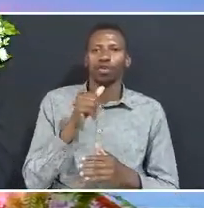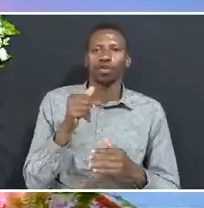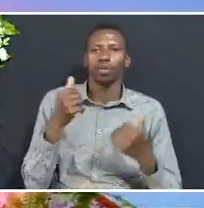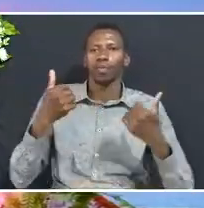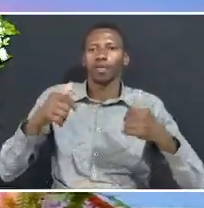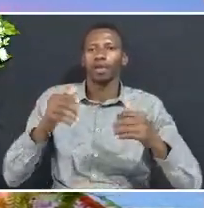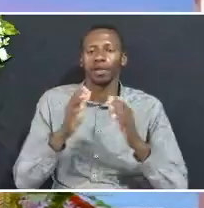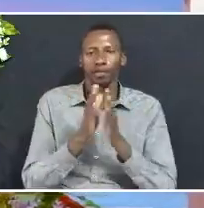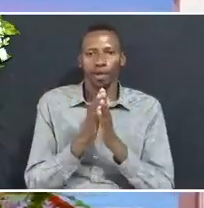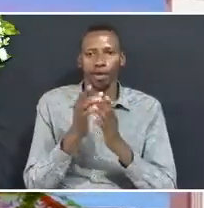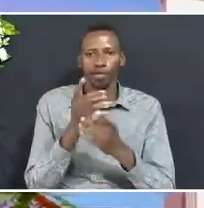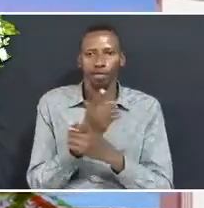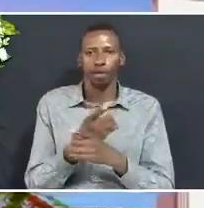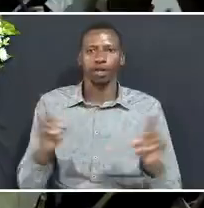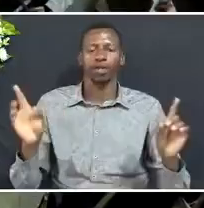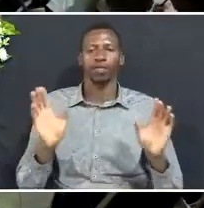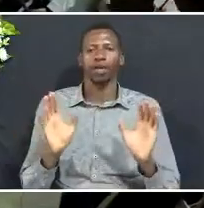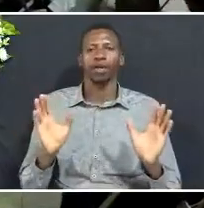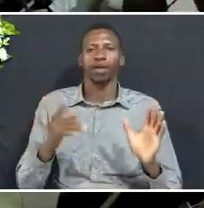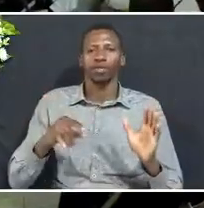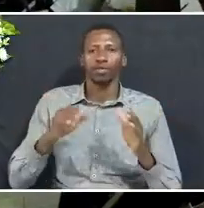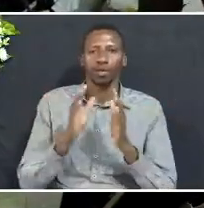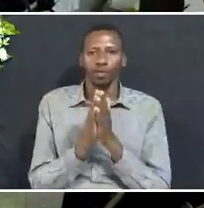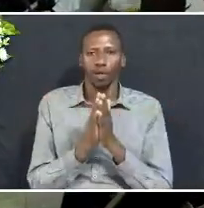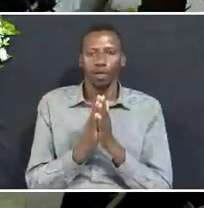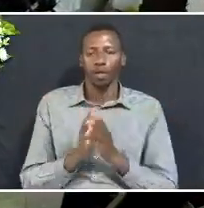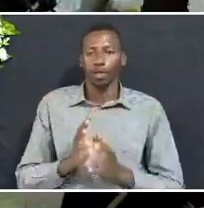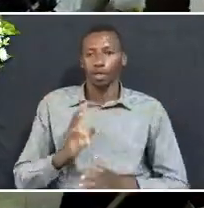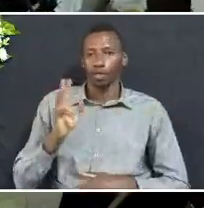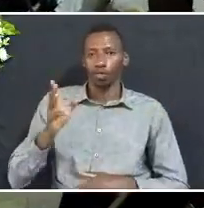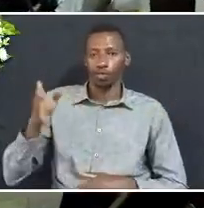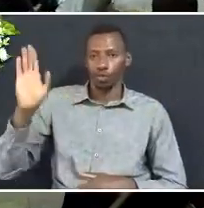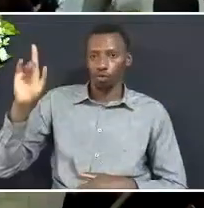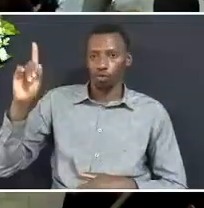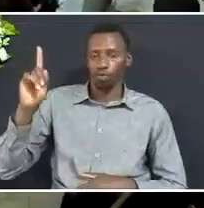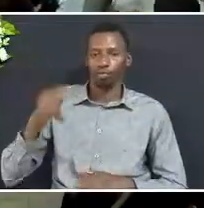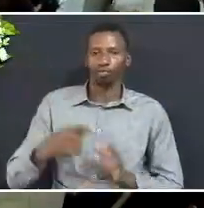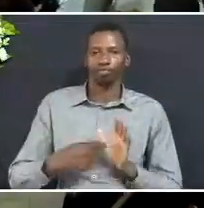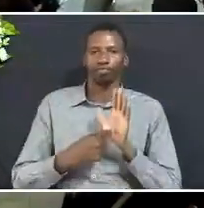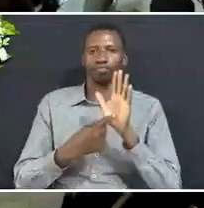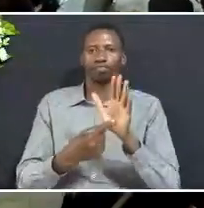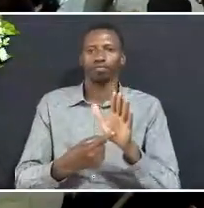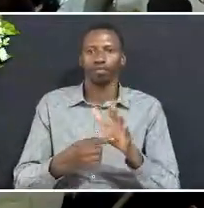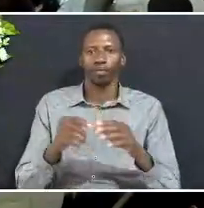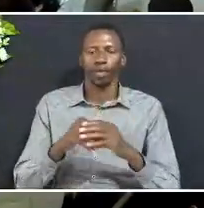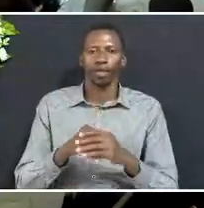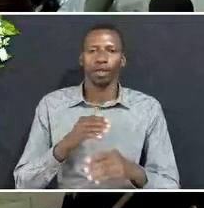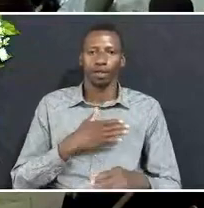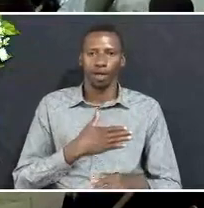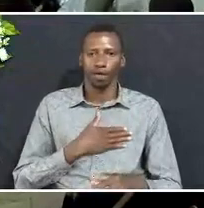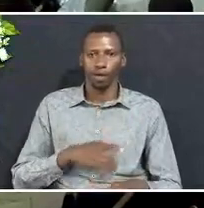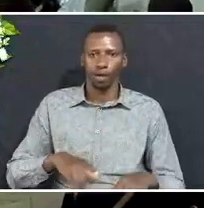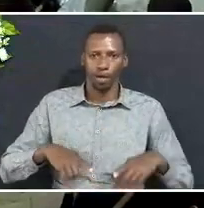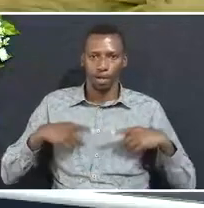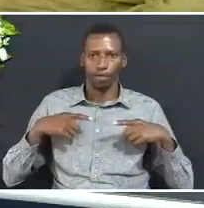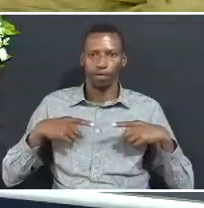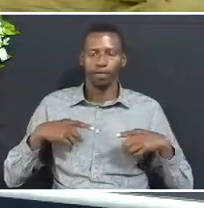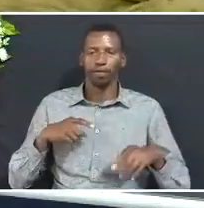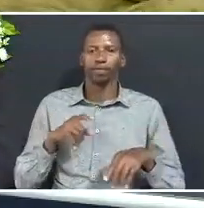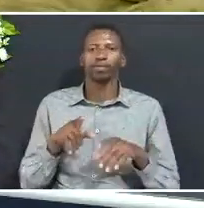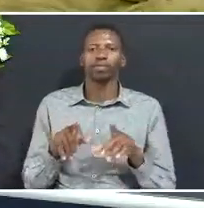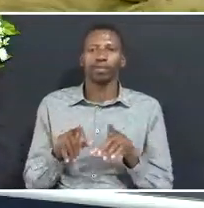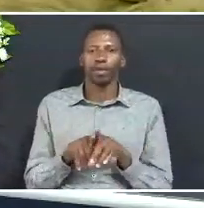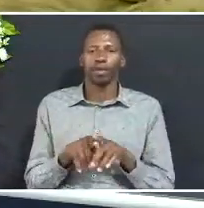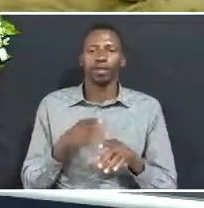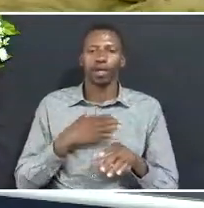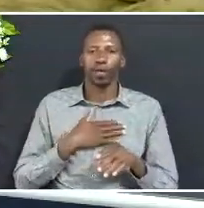be delivered. We pray that the will of God may be revealed in our lives. So, as our human